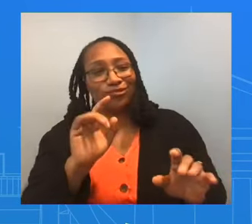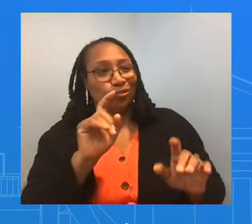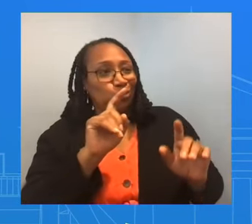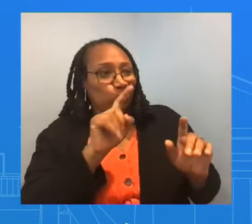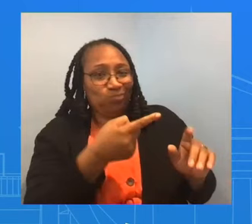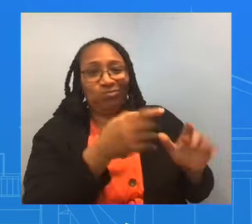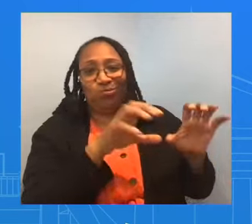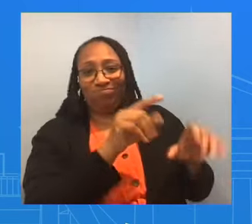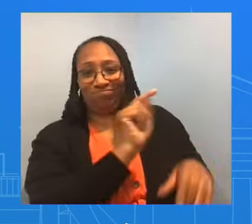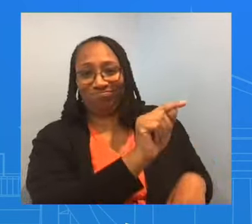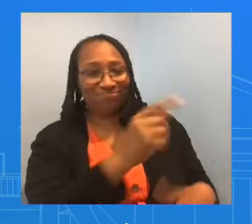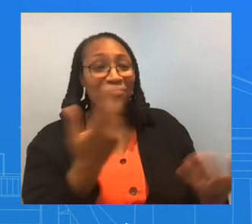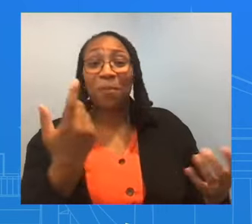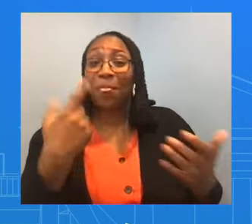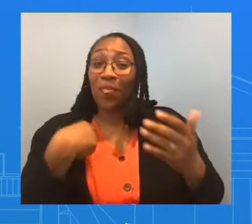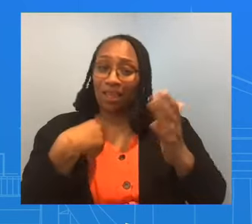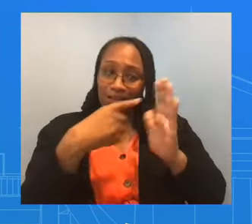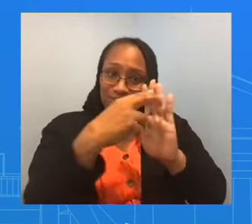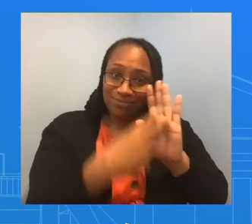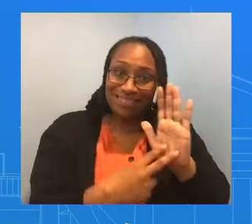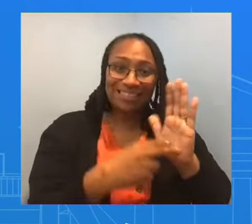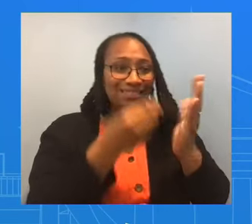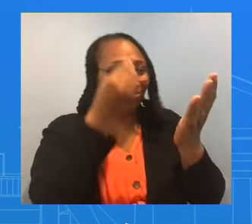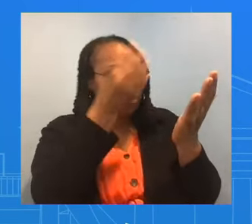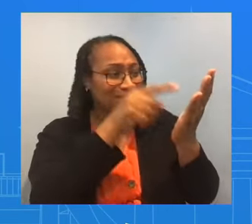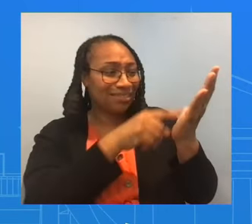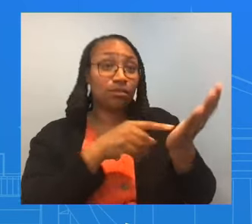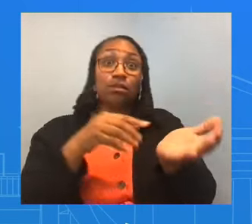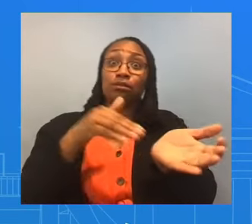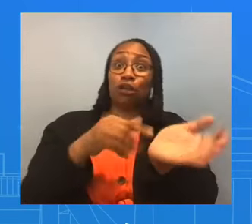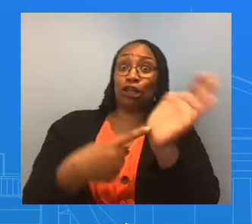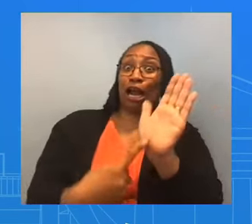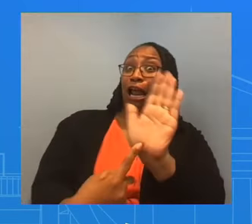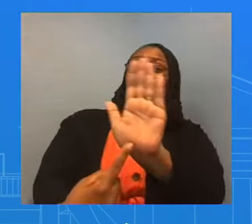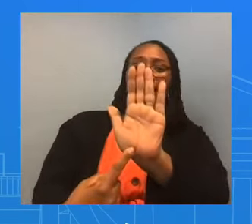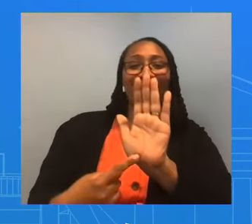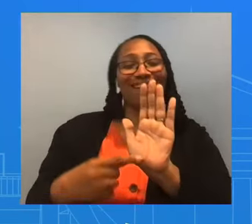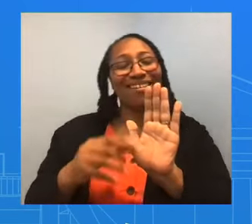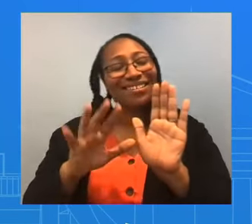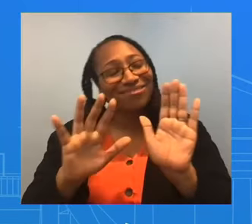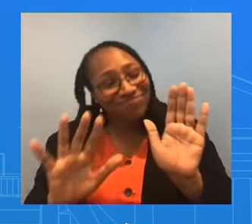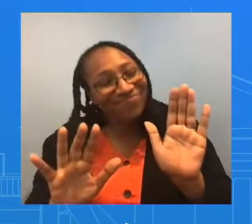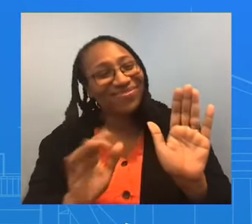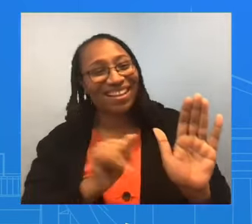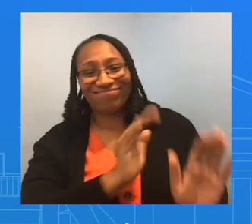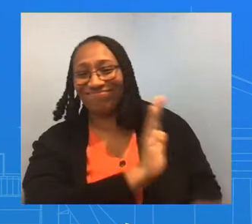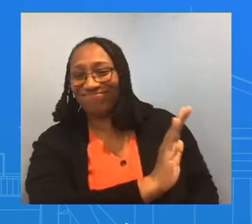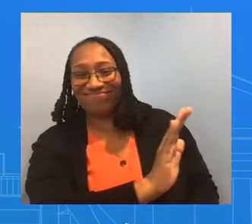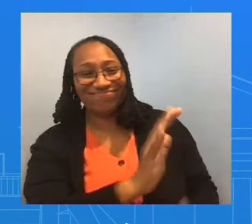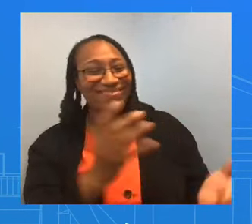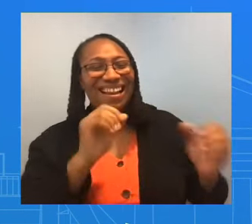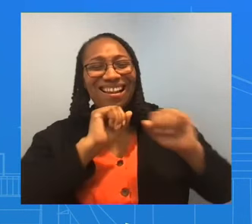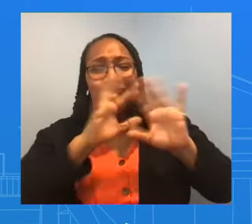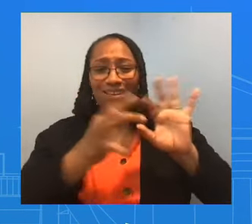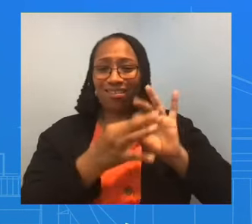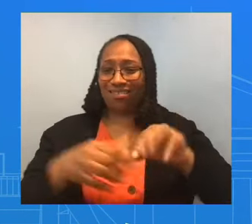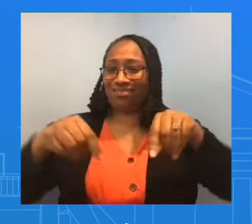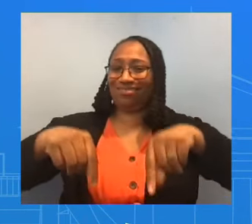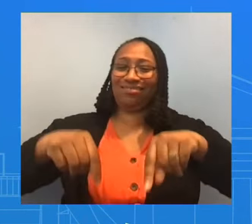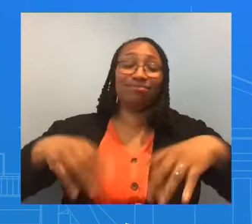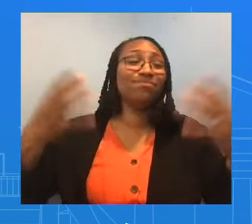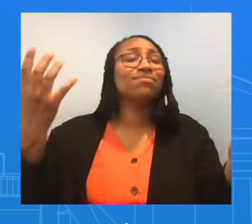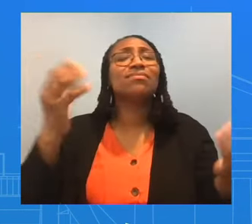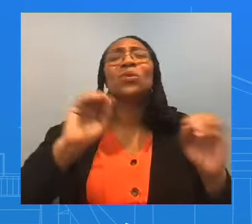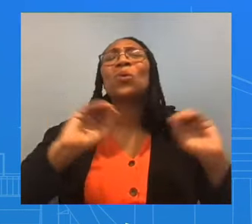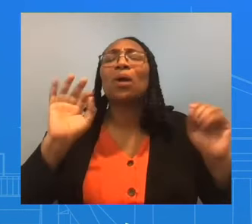memo, and there is nothing unusual about this. Millions of Americans go through this process, and so as soon